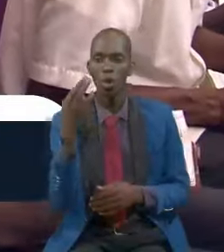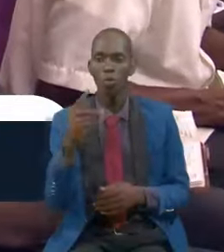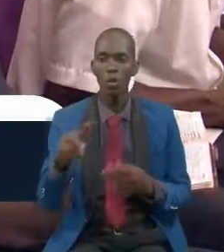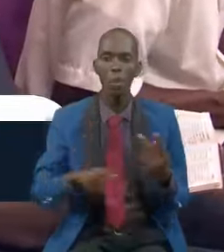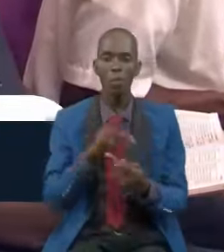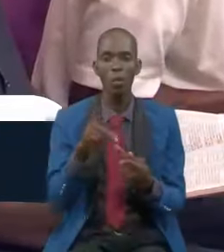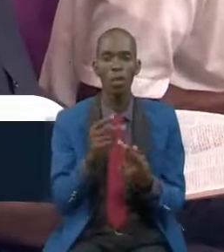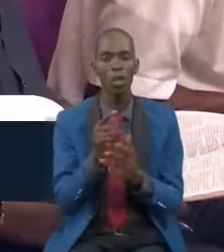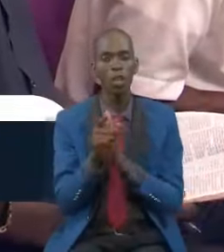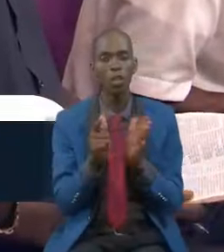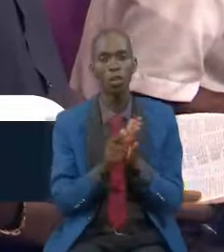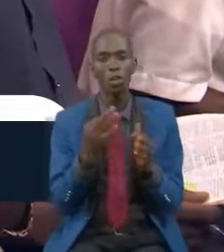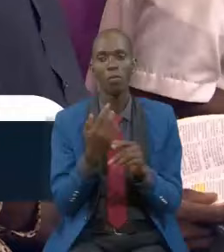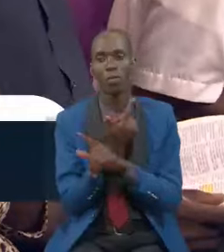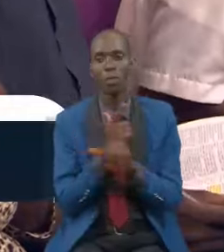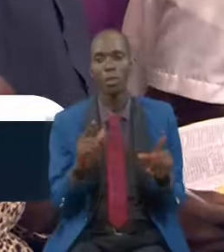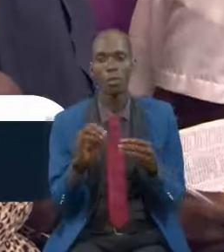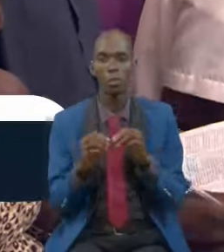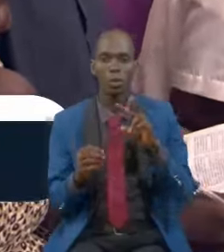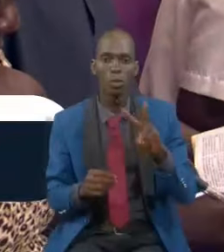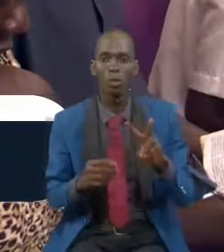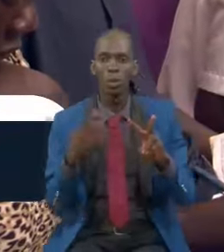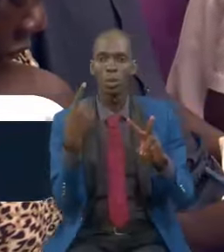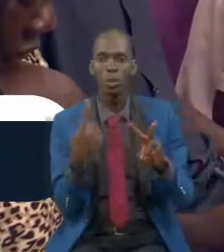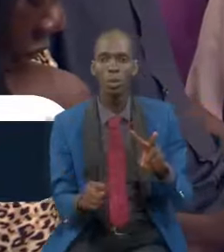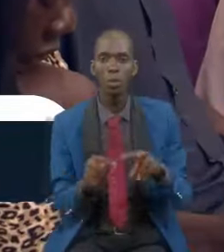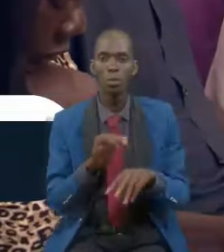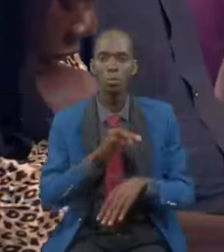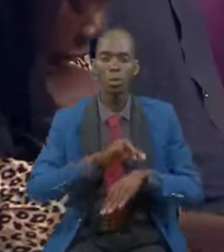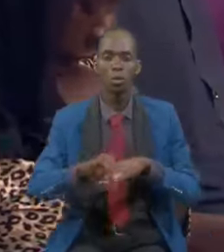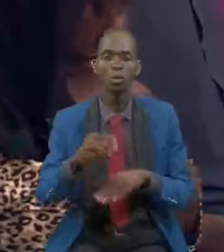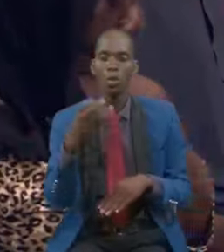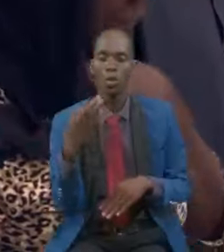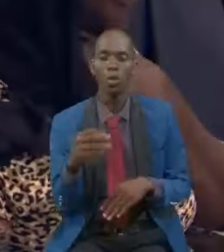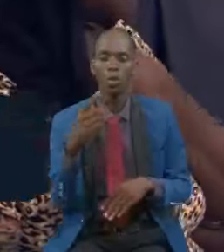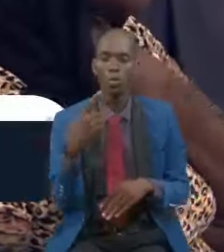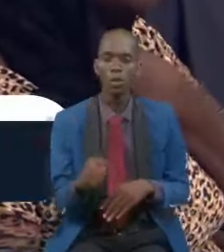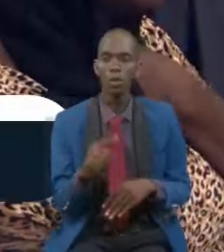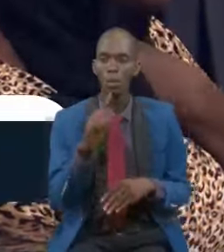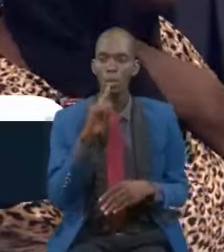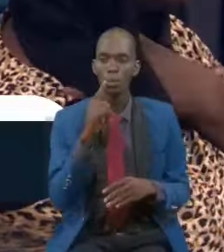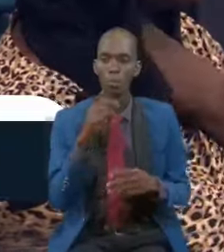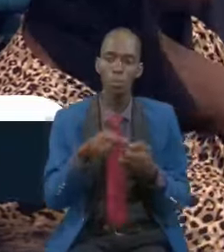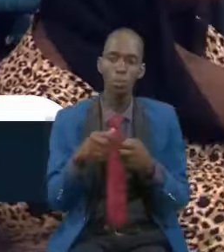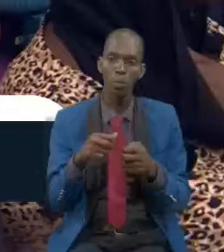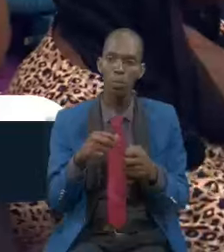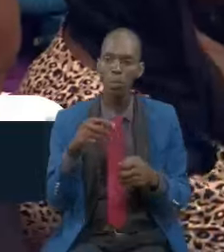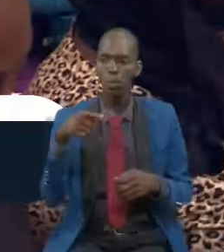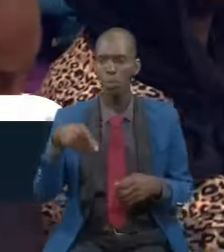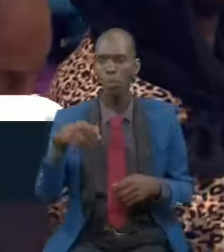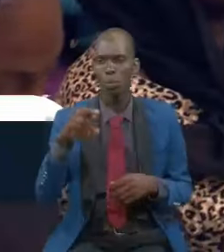Number two, the ministry of the probing law of the Lord. Number three, the